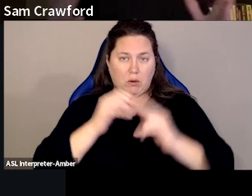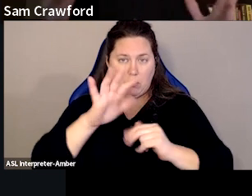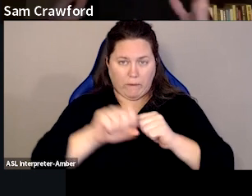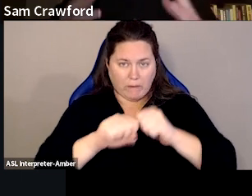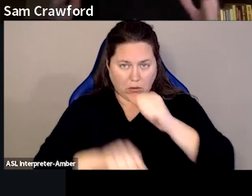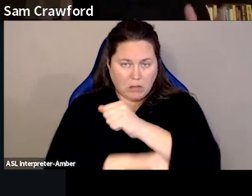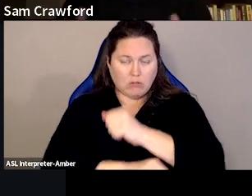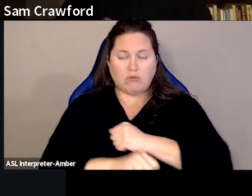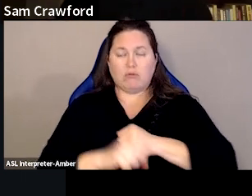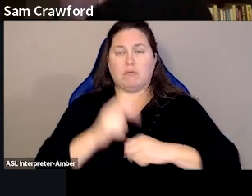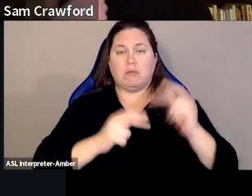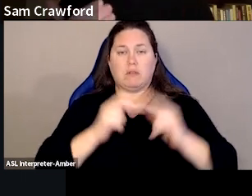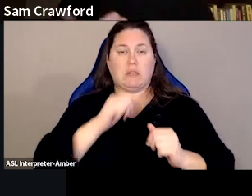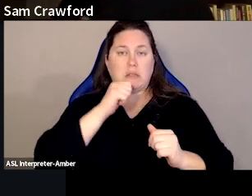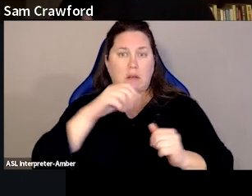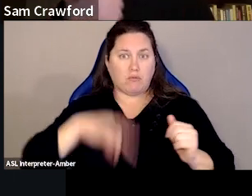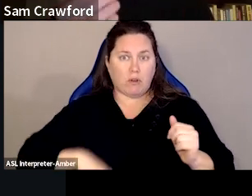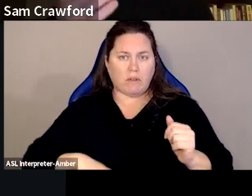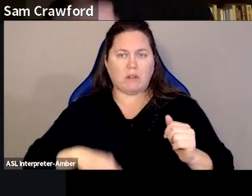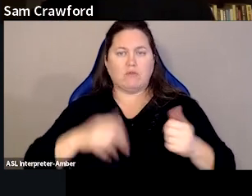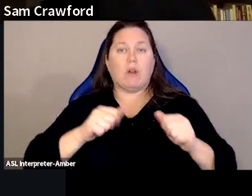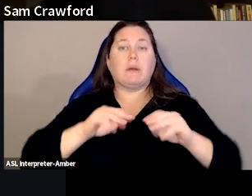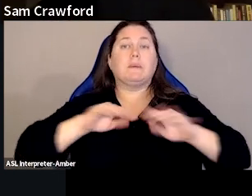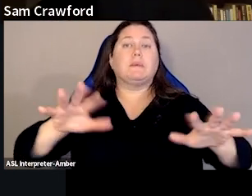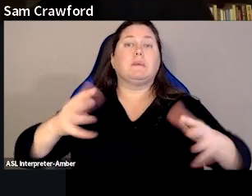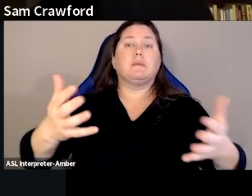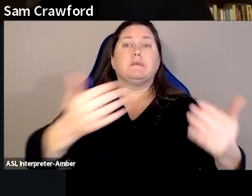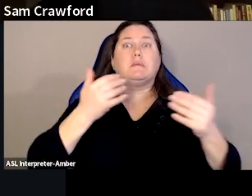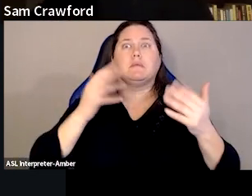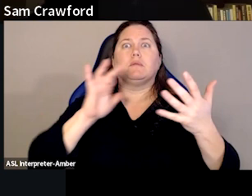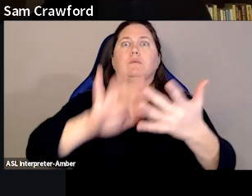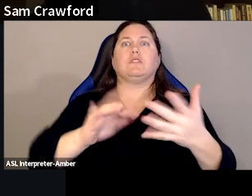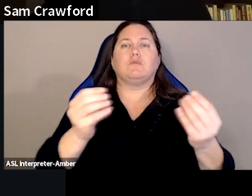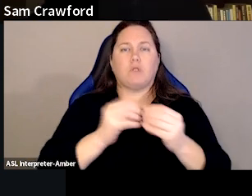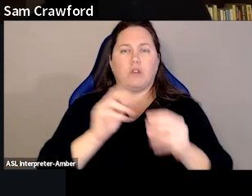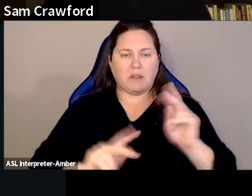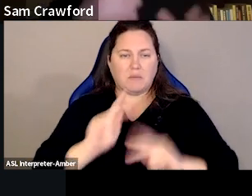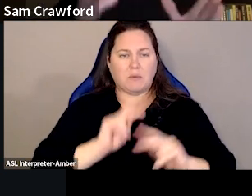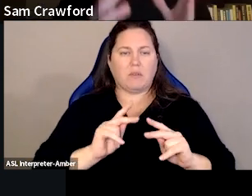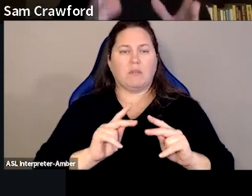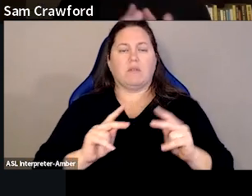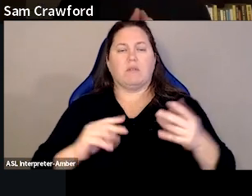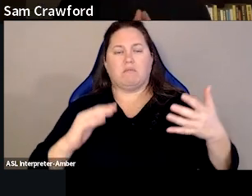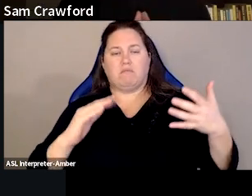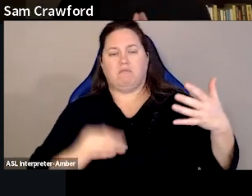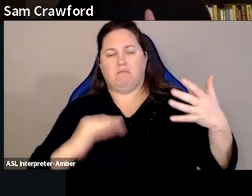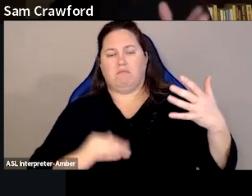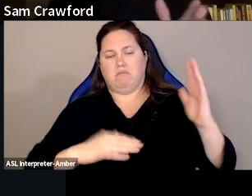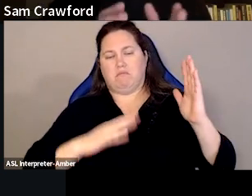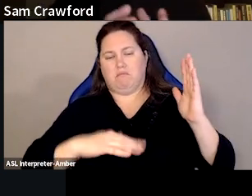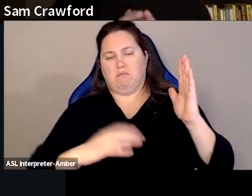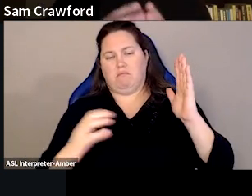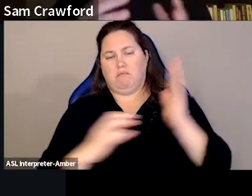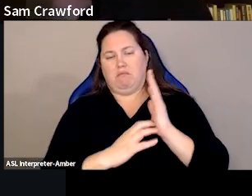nonprofit's online presence even further and reaching more people, here are some really handy tools. A lot of us will already know about